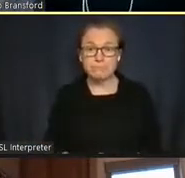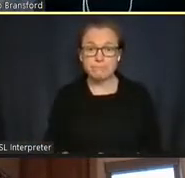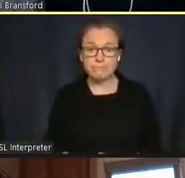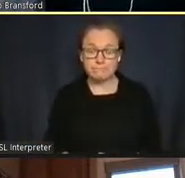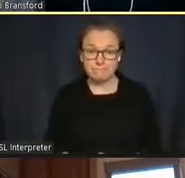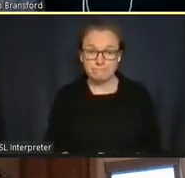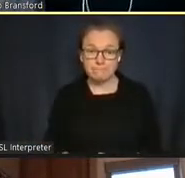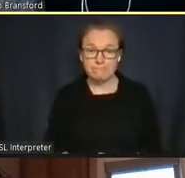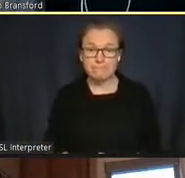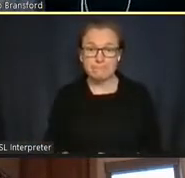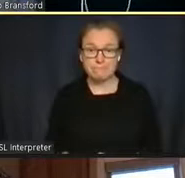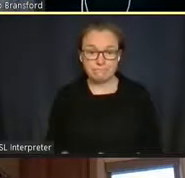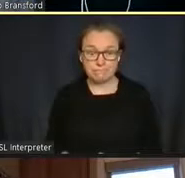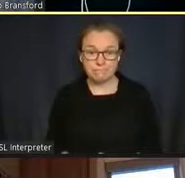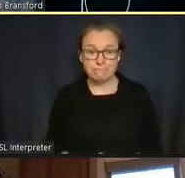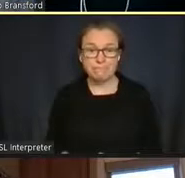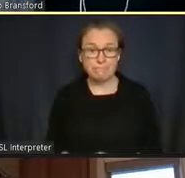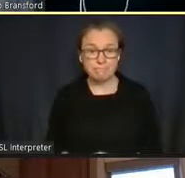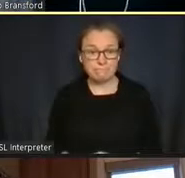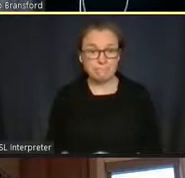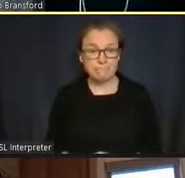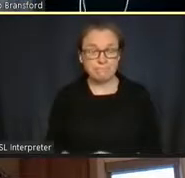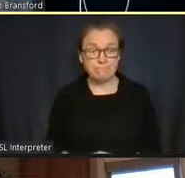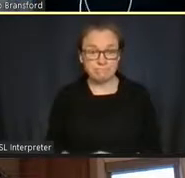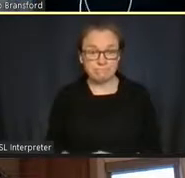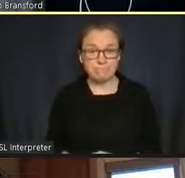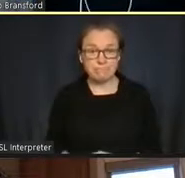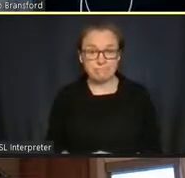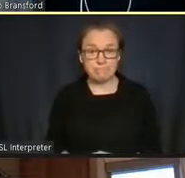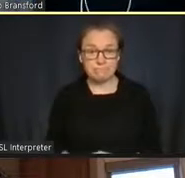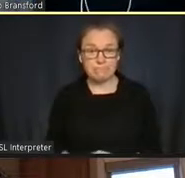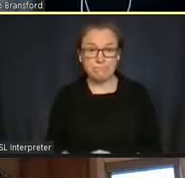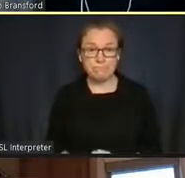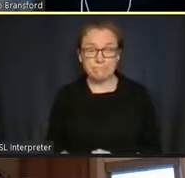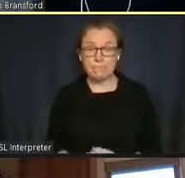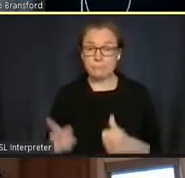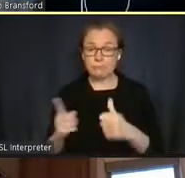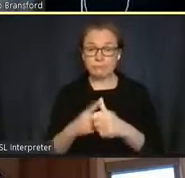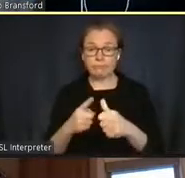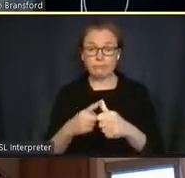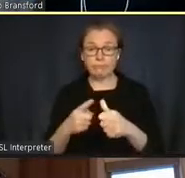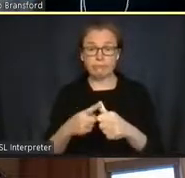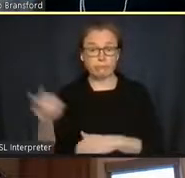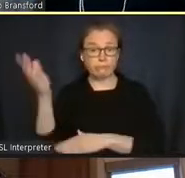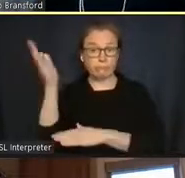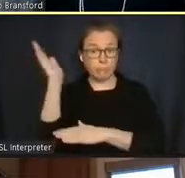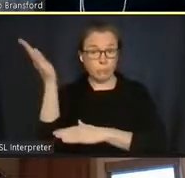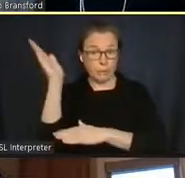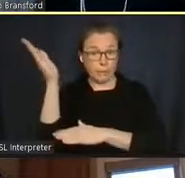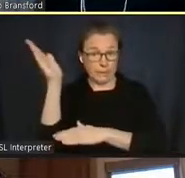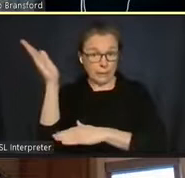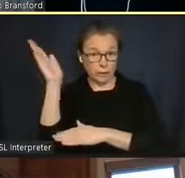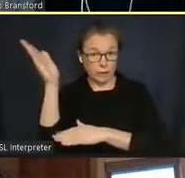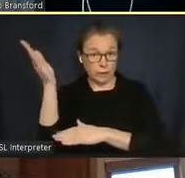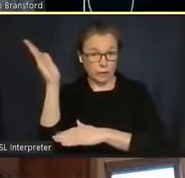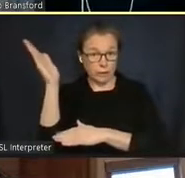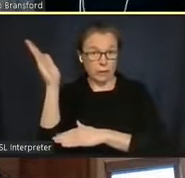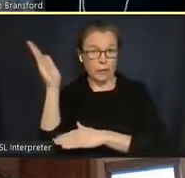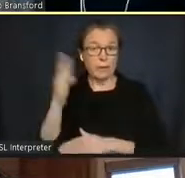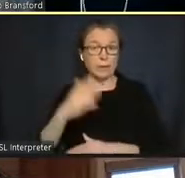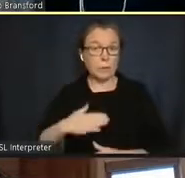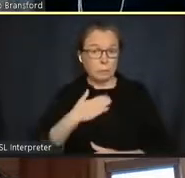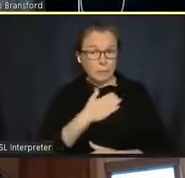presentations grounding us together before we break into the breakout rooms, I would ask that we mute